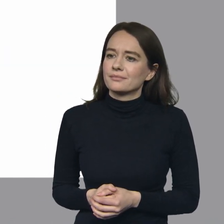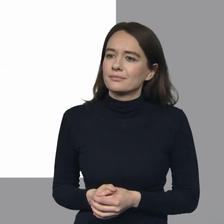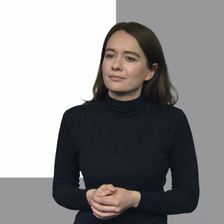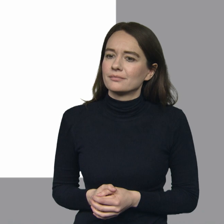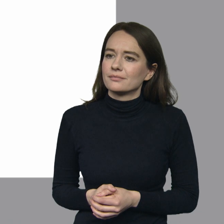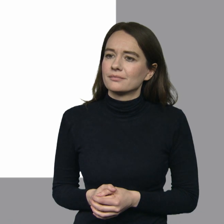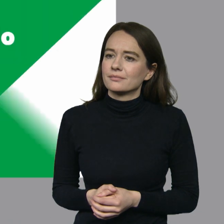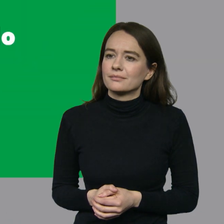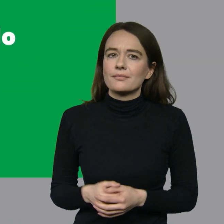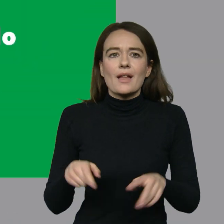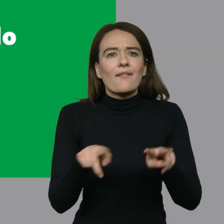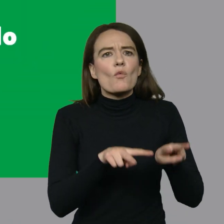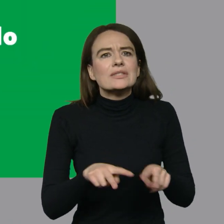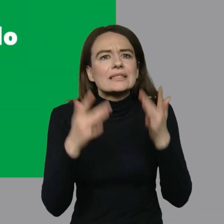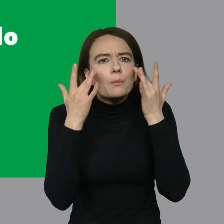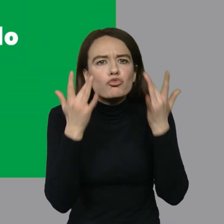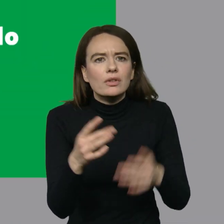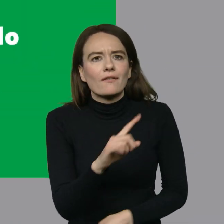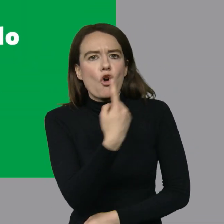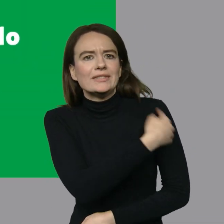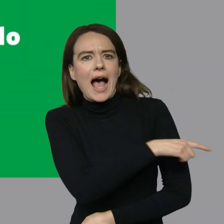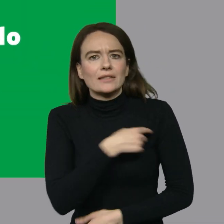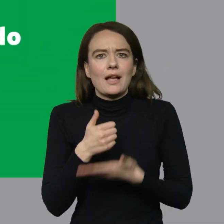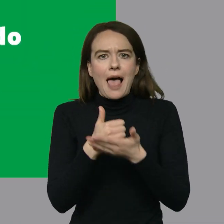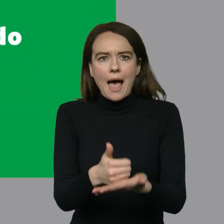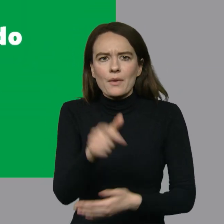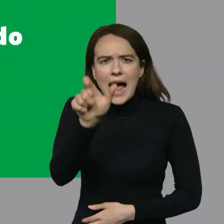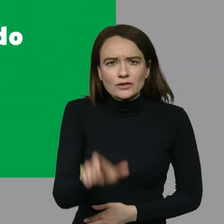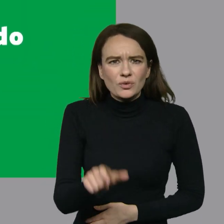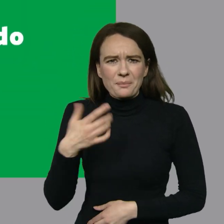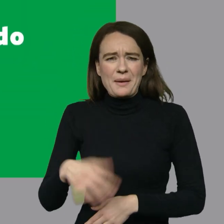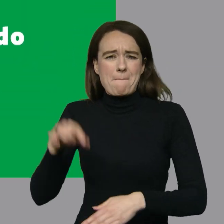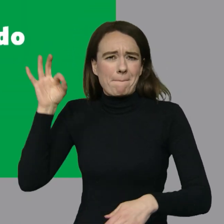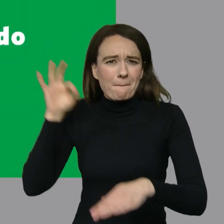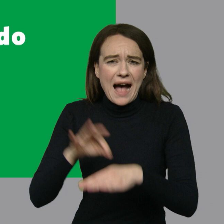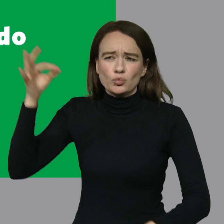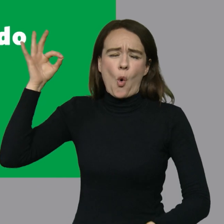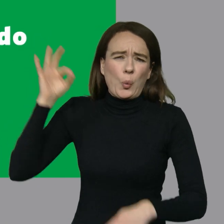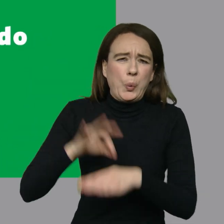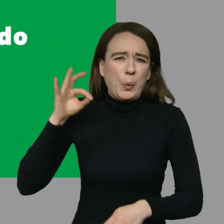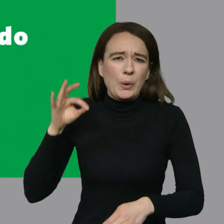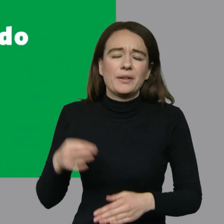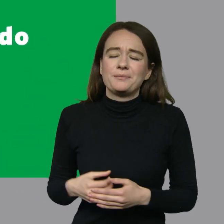This video will demonstrate the first aid to help a casualty who has been bitten or stung.